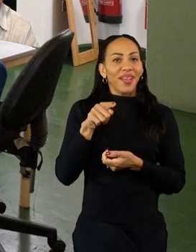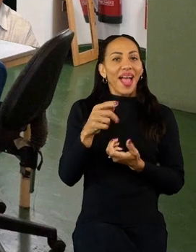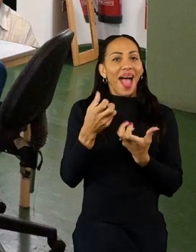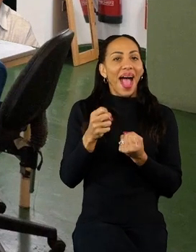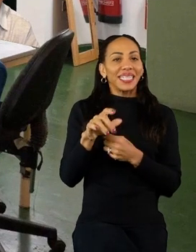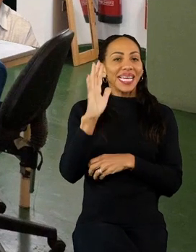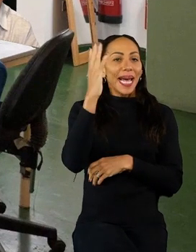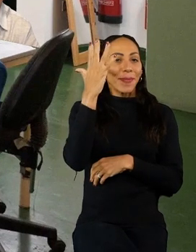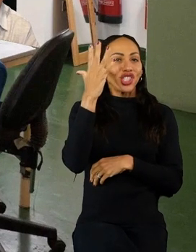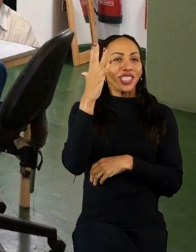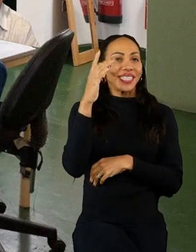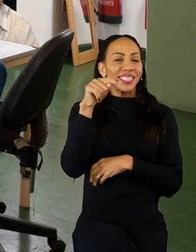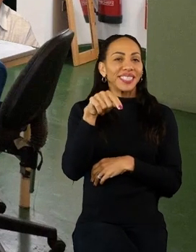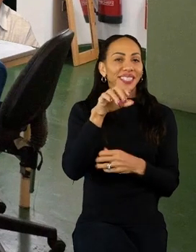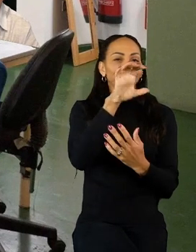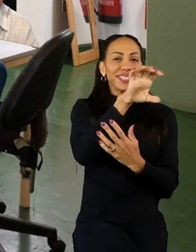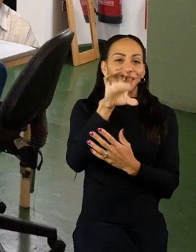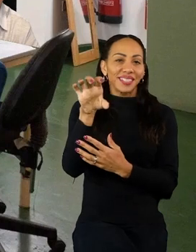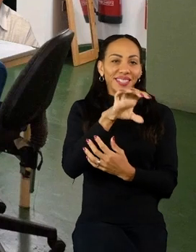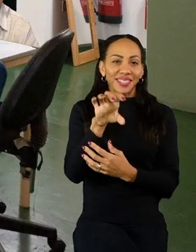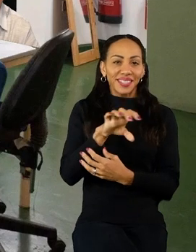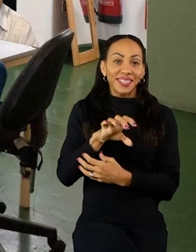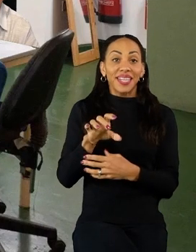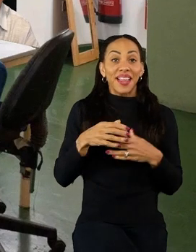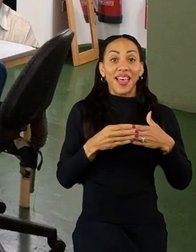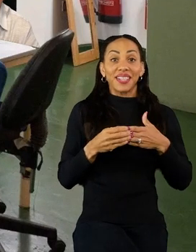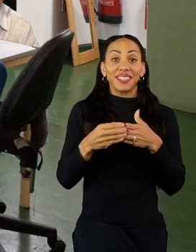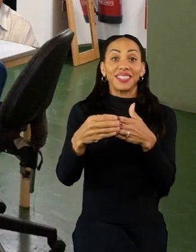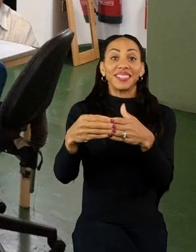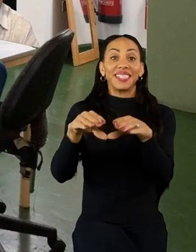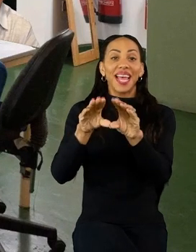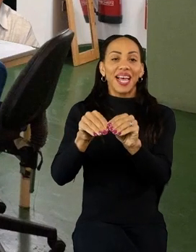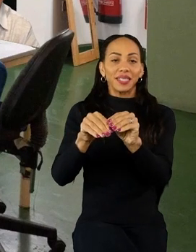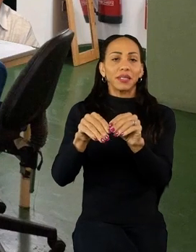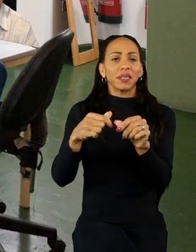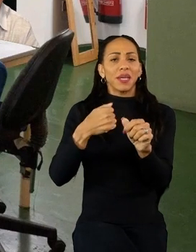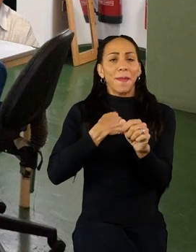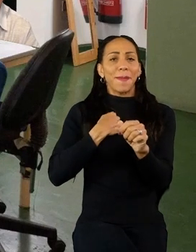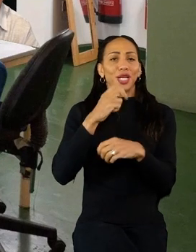some of my students and family playing around with this, doing different things,